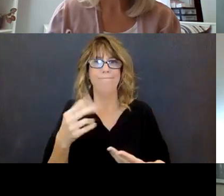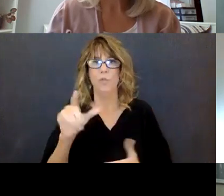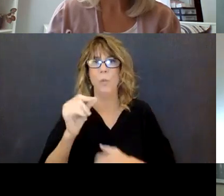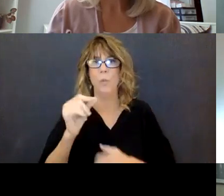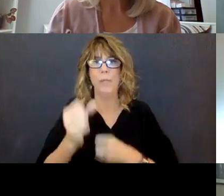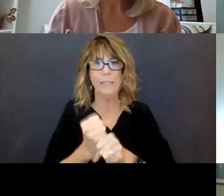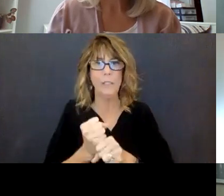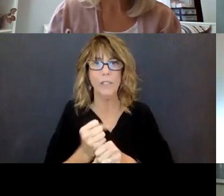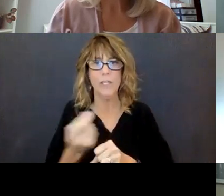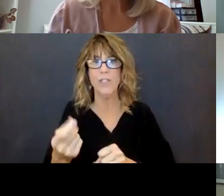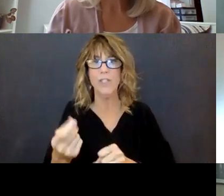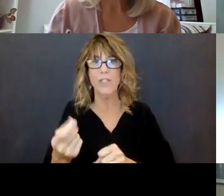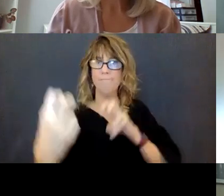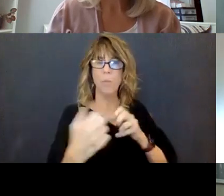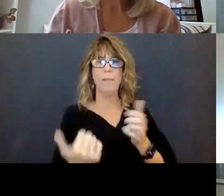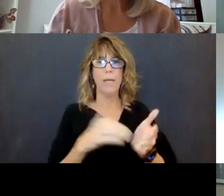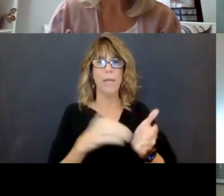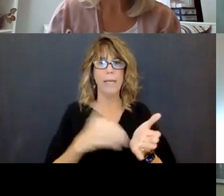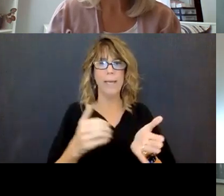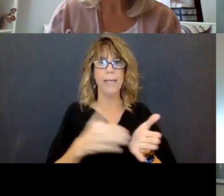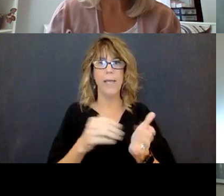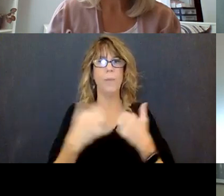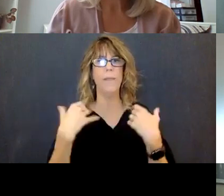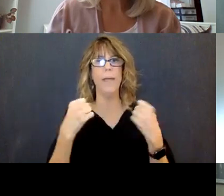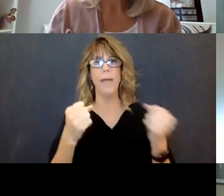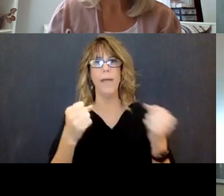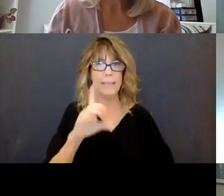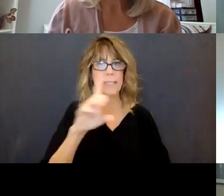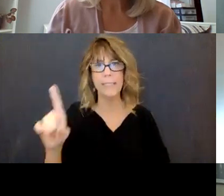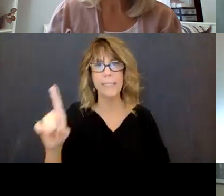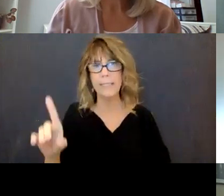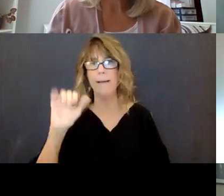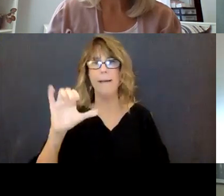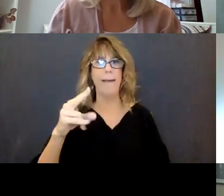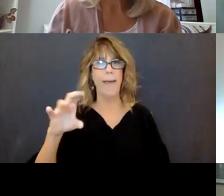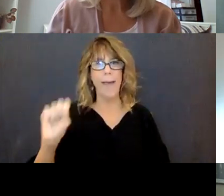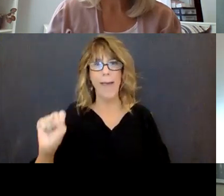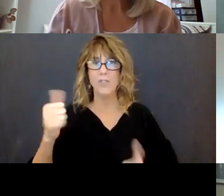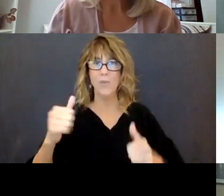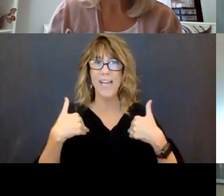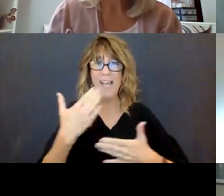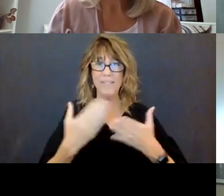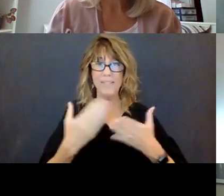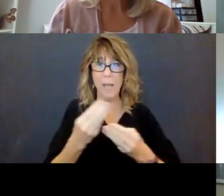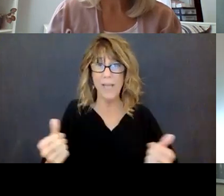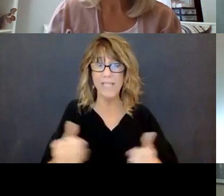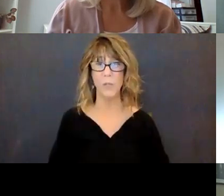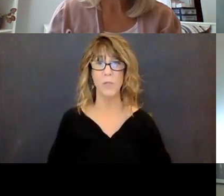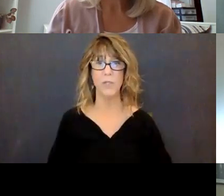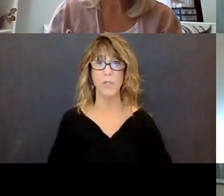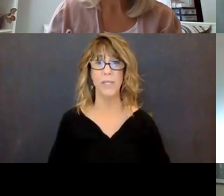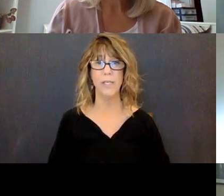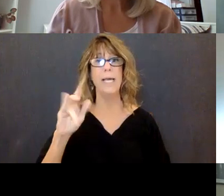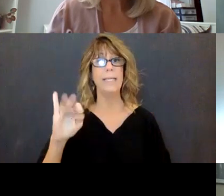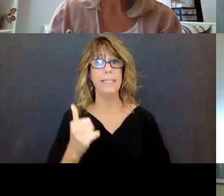again with the health plans, with DDD, with access, to try and get some resolution. So Cynthia approached